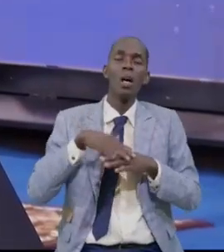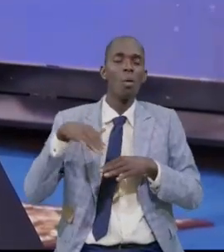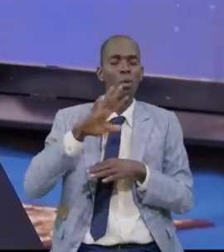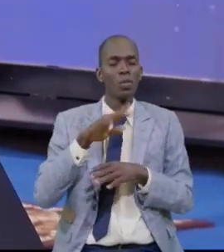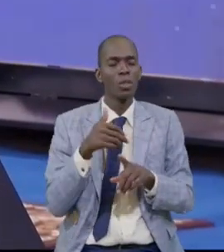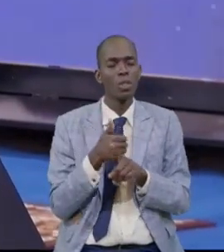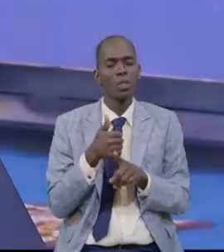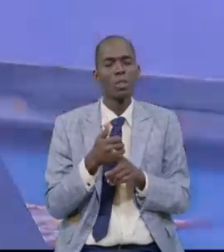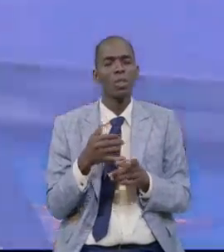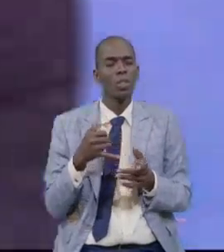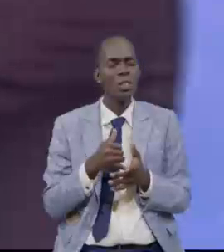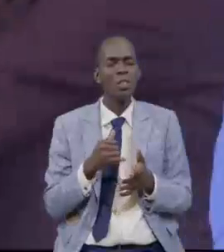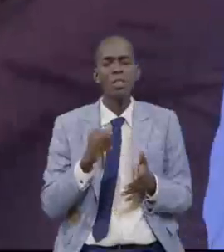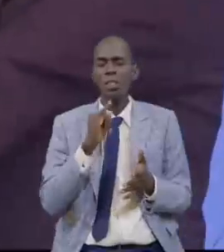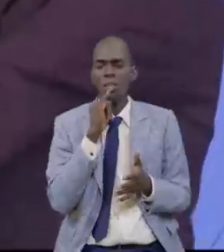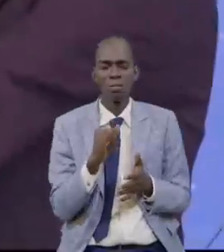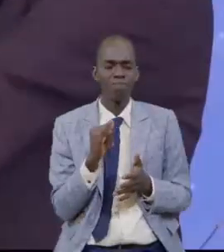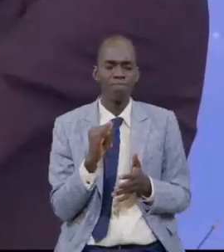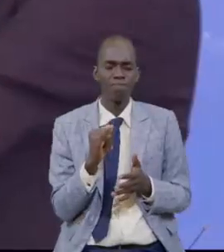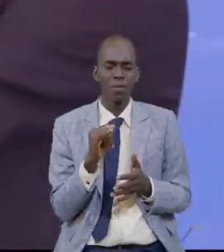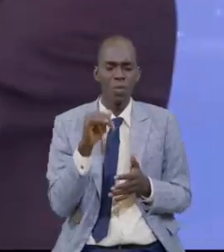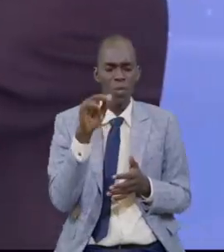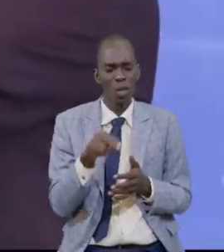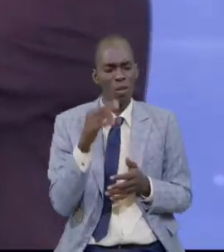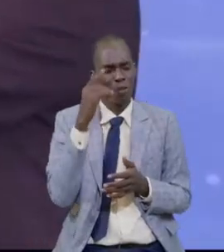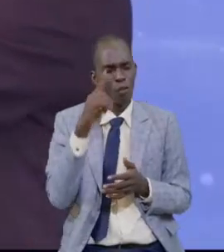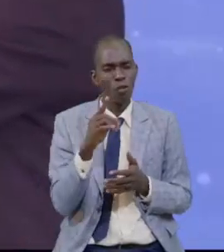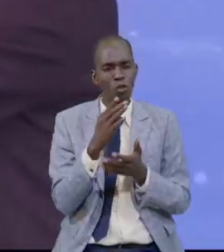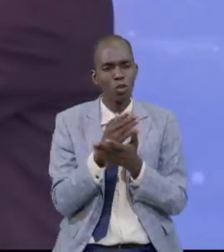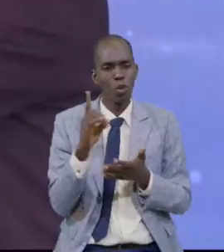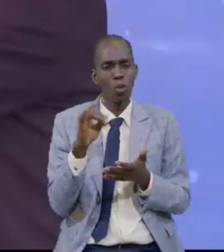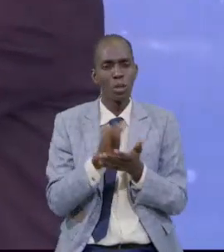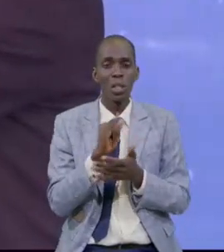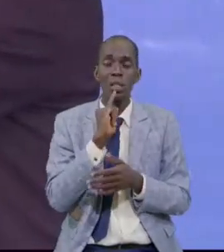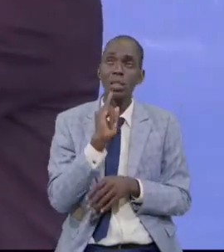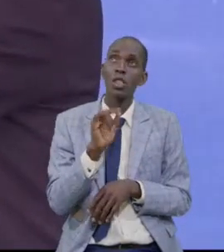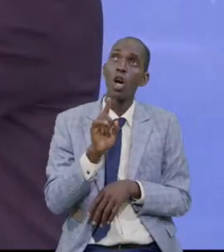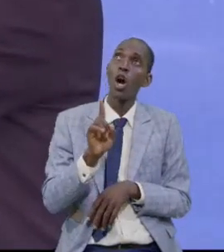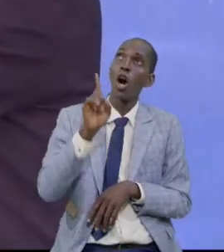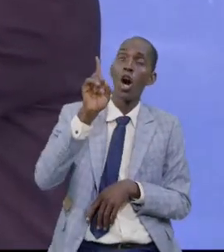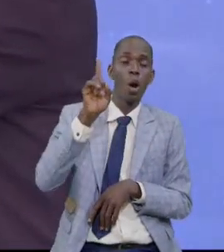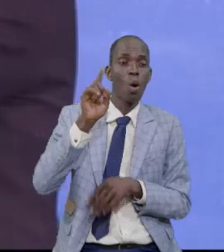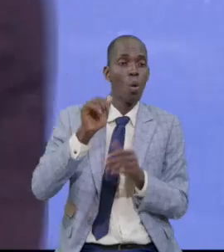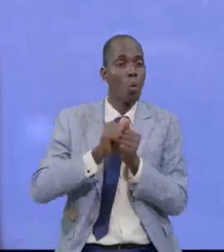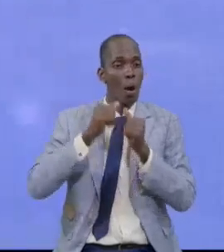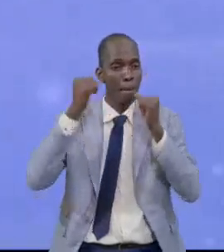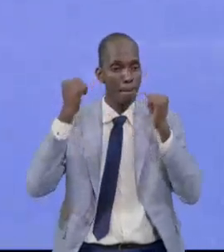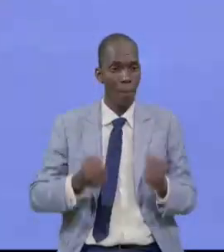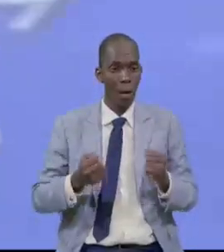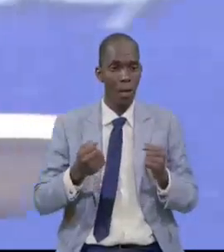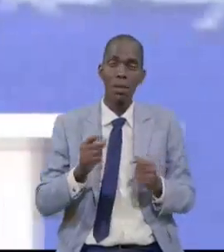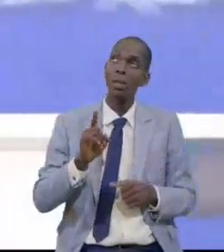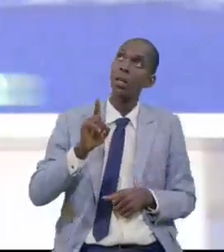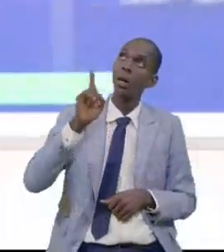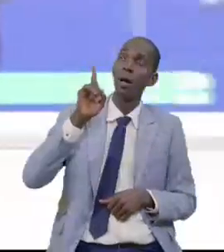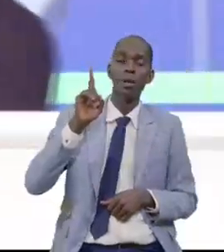somebody that is up there with power, up there with exaltation,